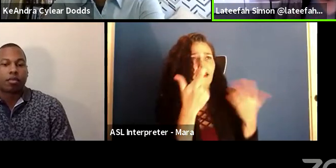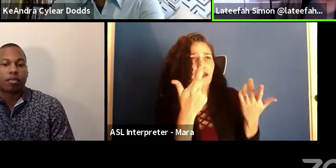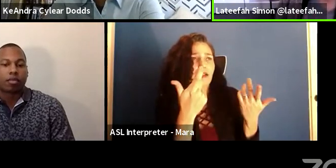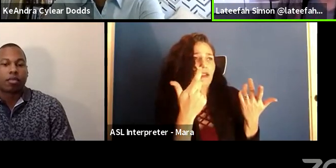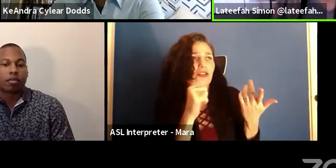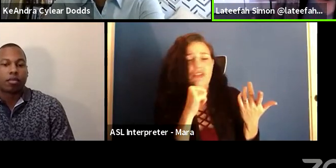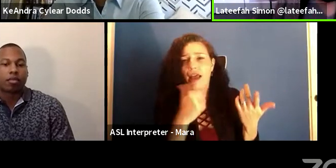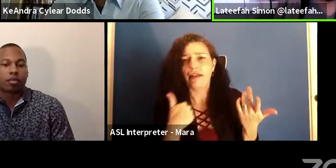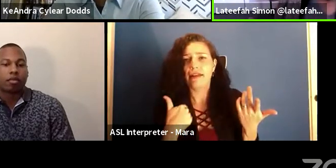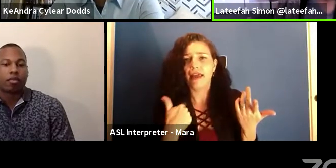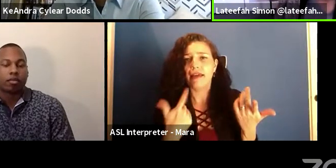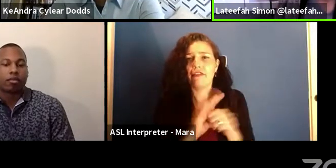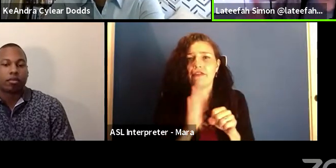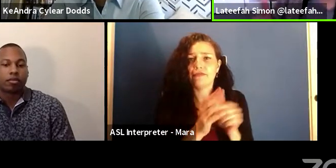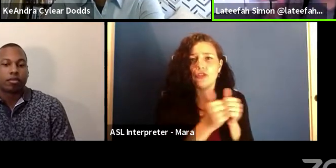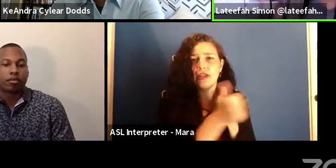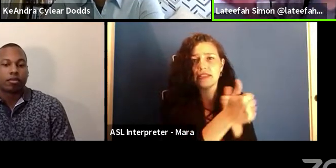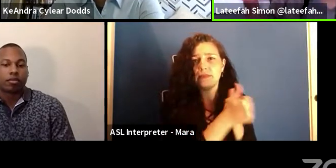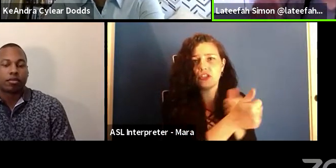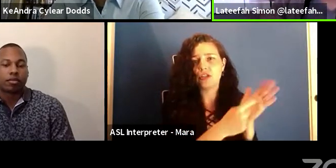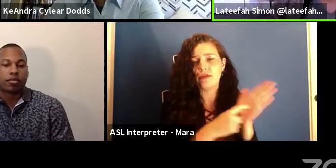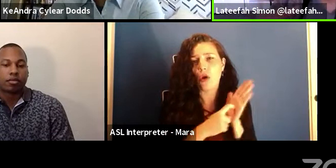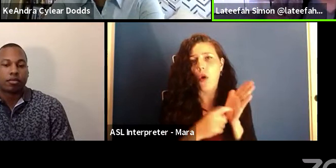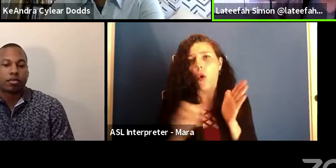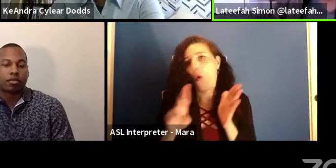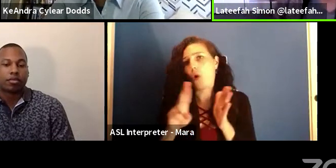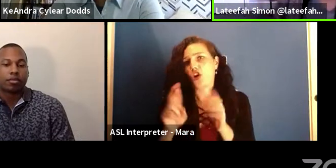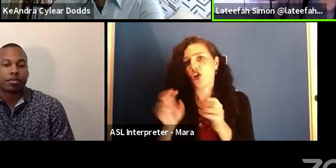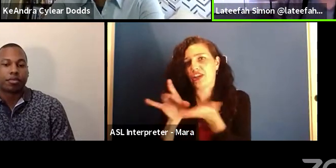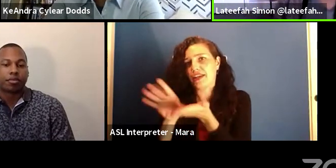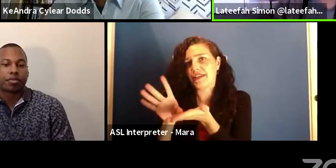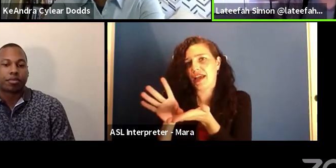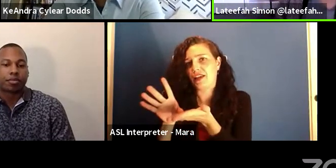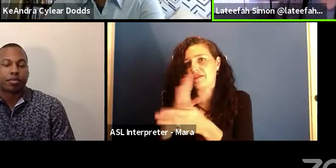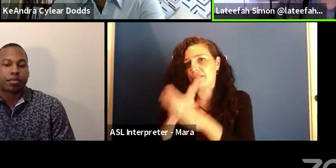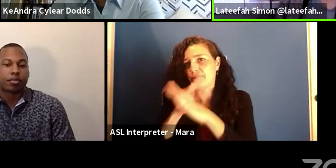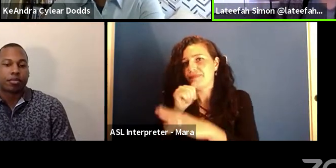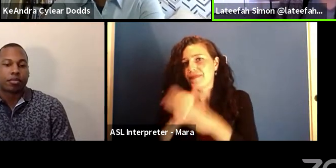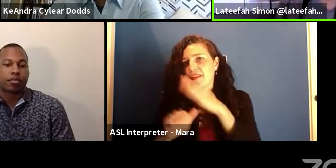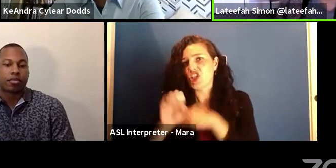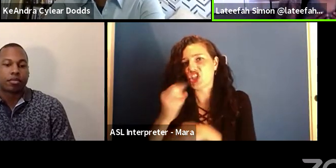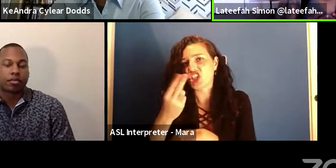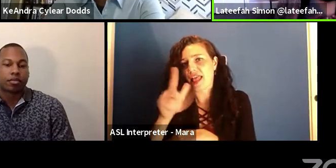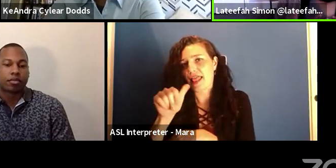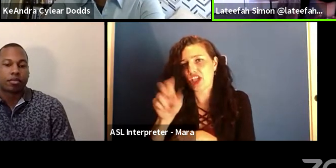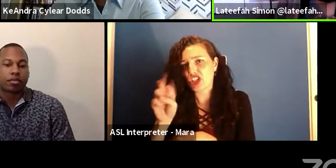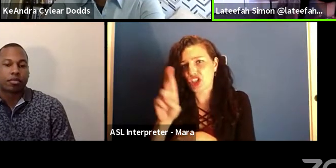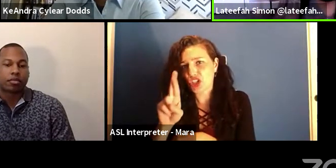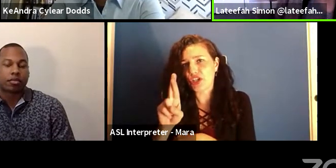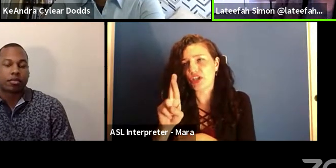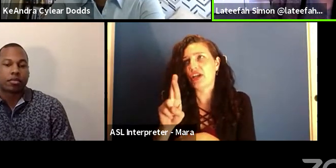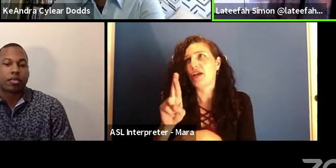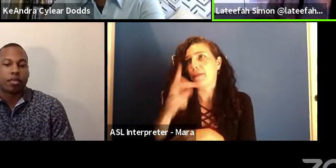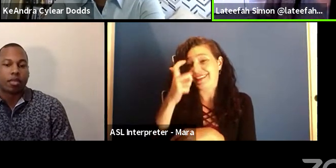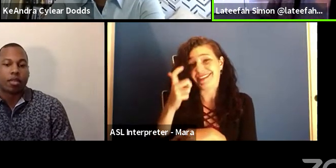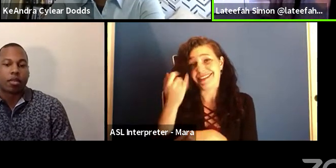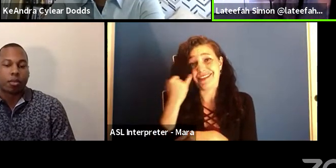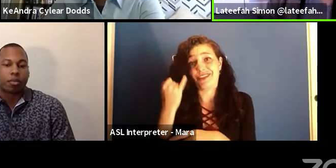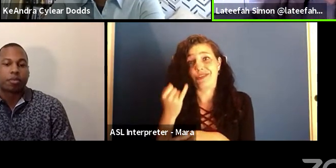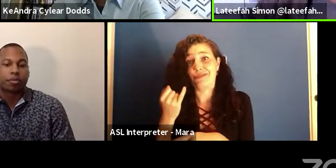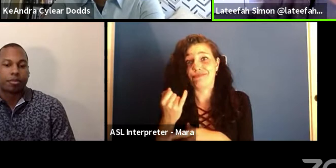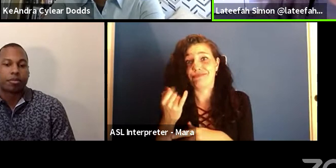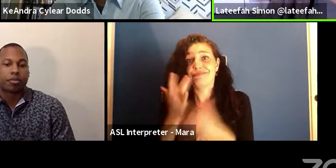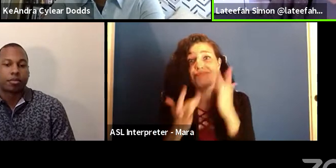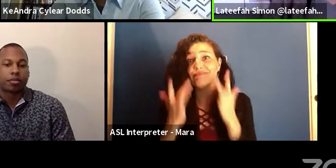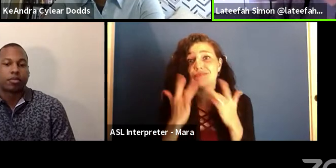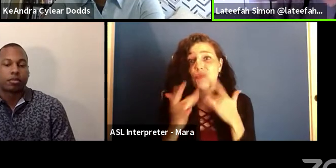now during COVID, you're kicked out at 7:30. Where do you go? You go to the buses or the tunnels, right? I know I would, right? Where would I be? Where